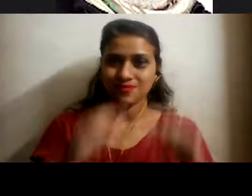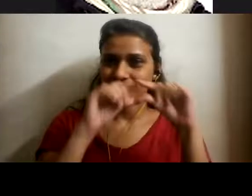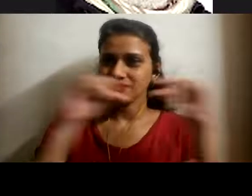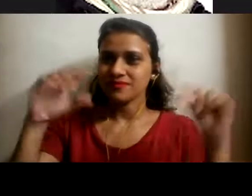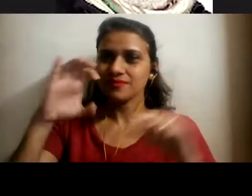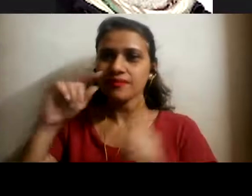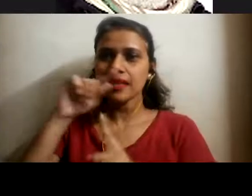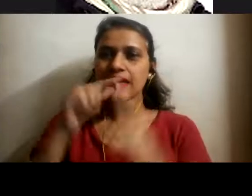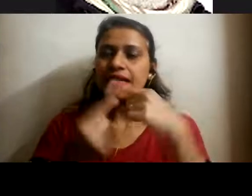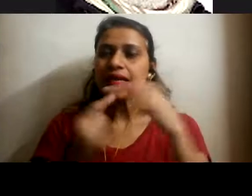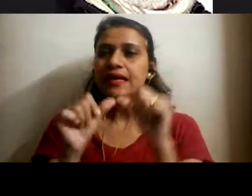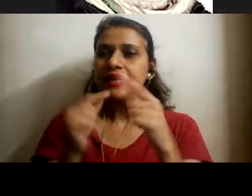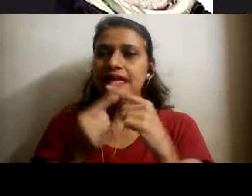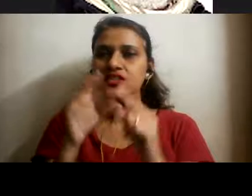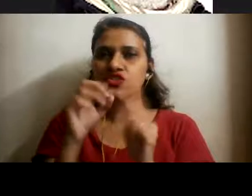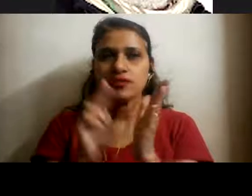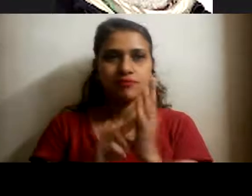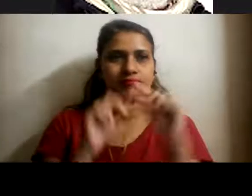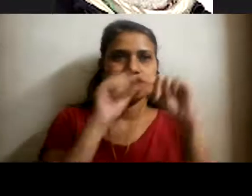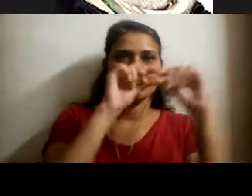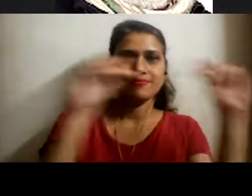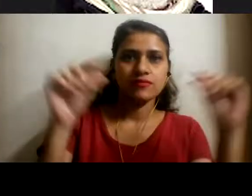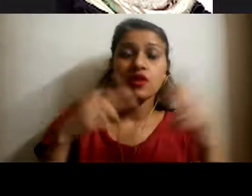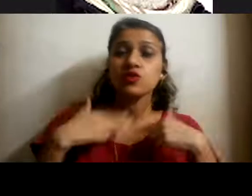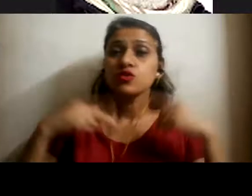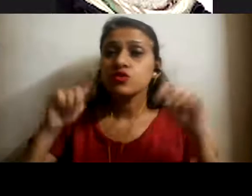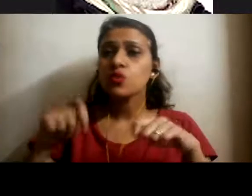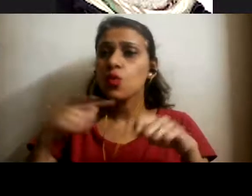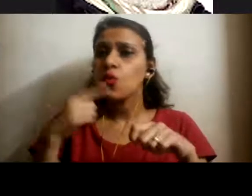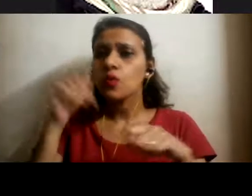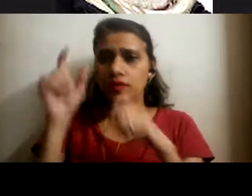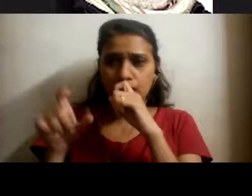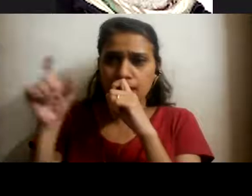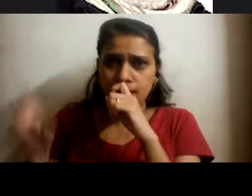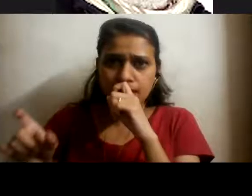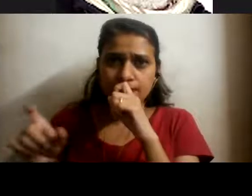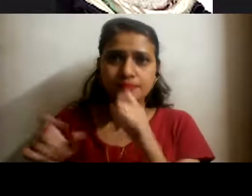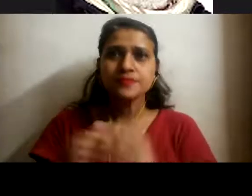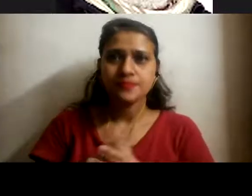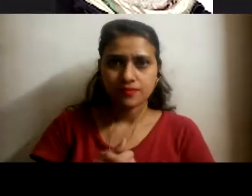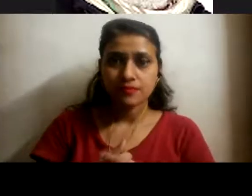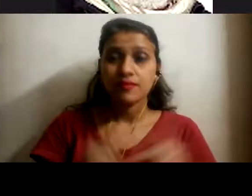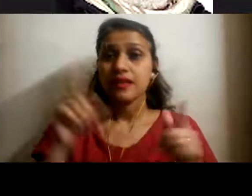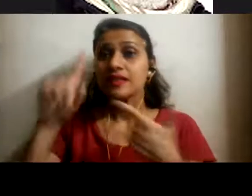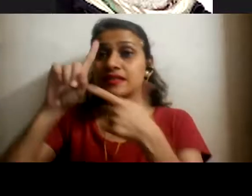case, and these are the judges. And here J and 3 means 3